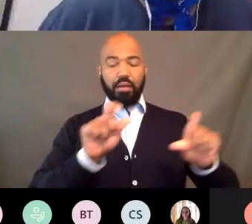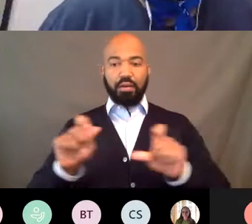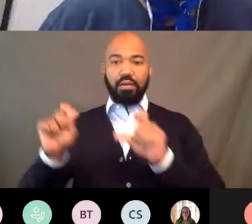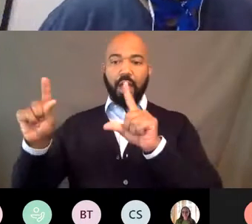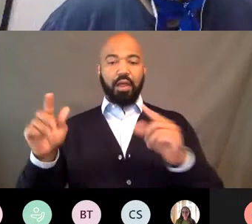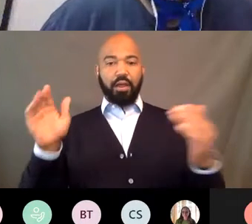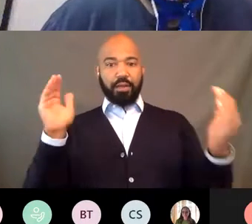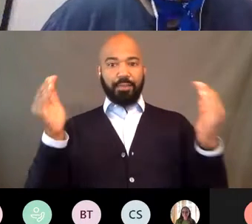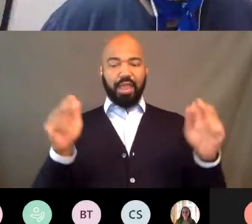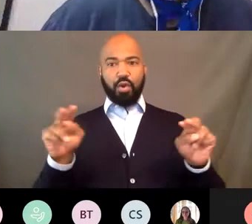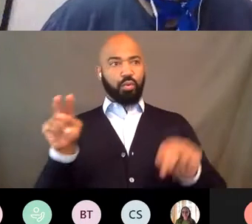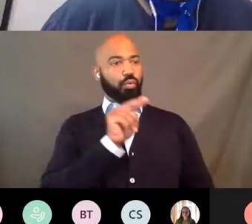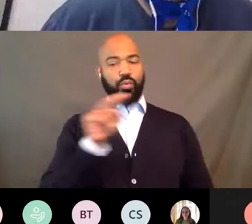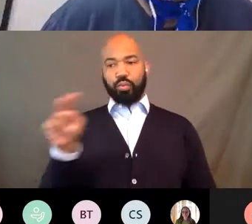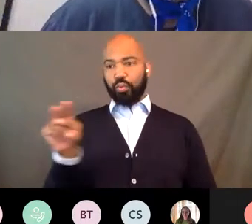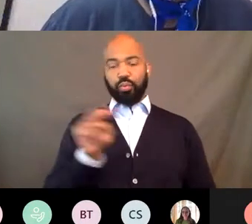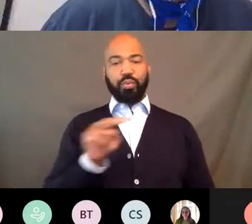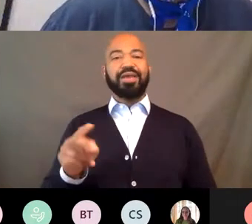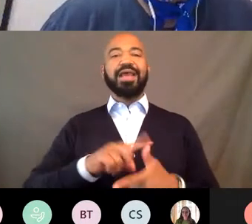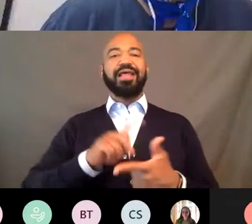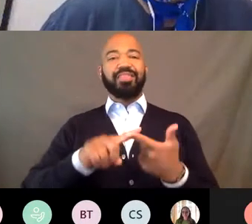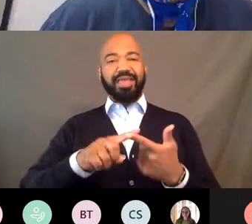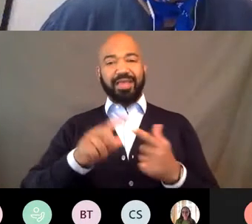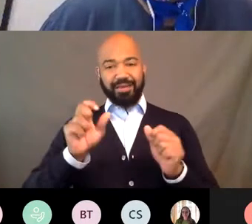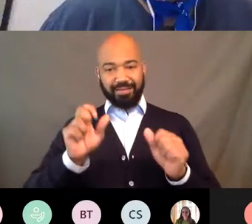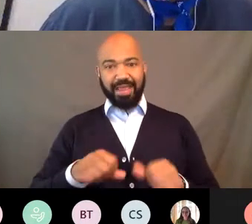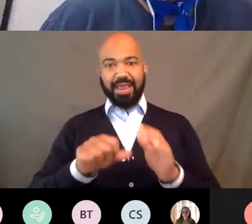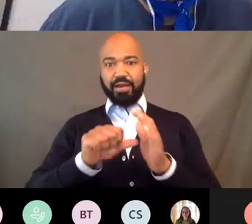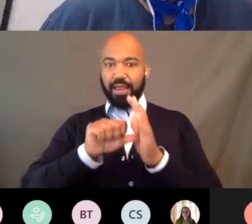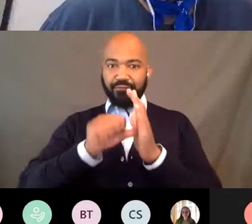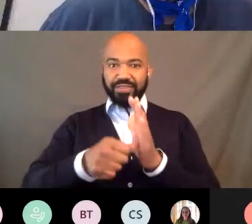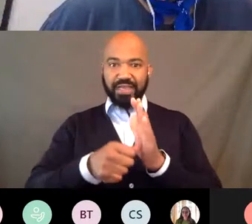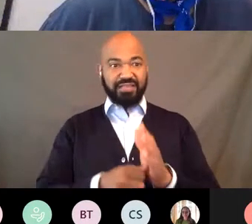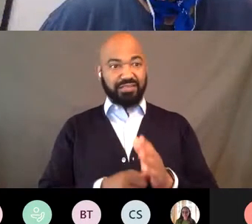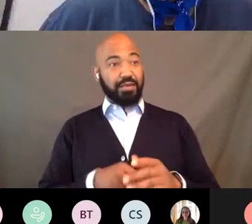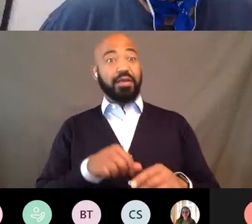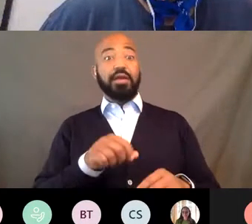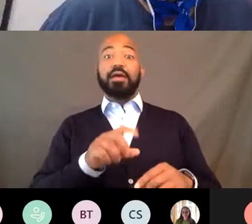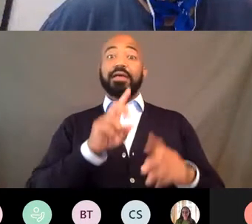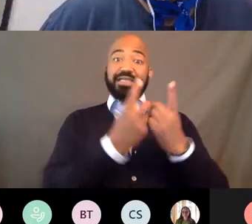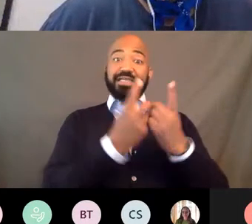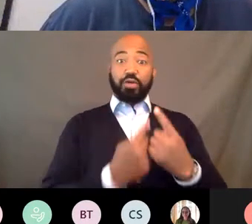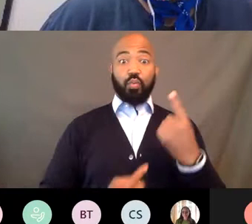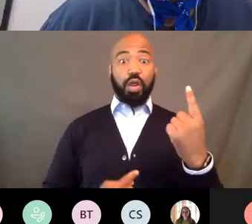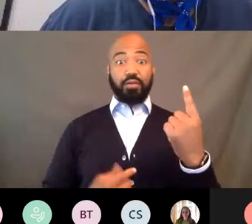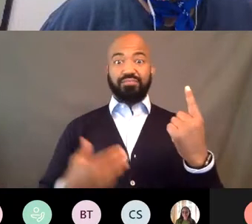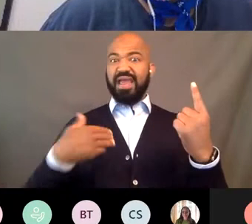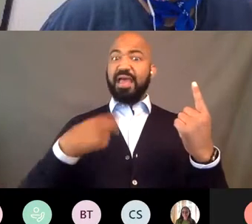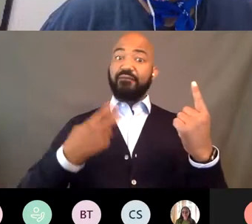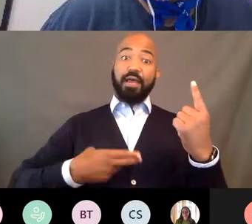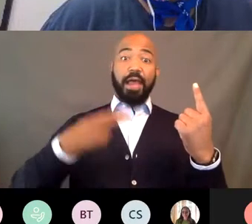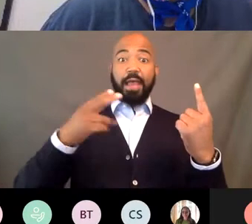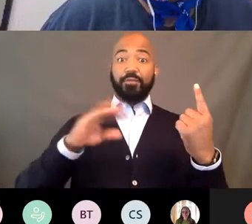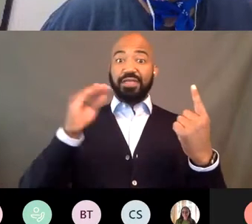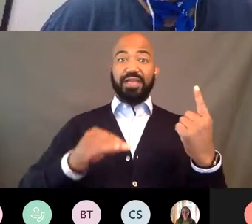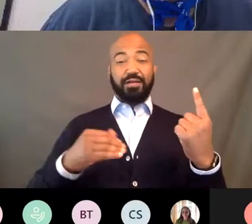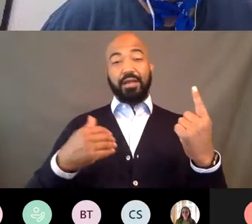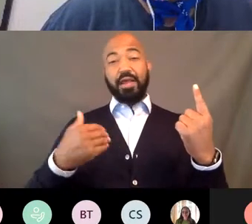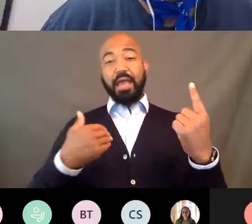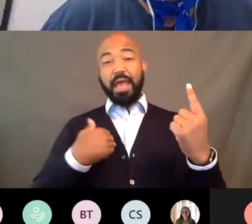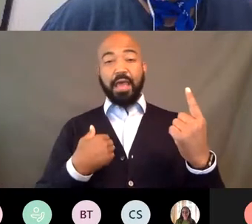to emphasize the fact that, all right, this Alder District 1, it has a high percentage of poor and